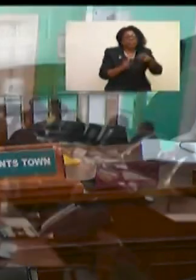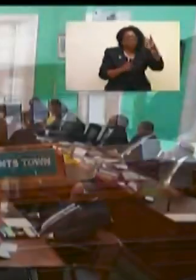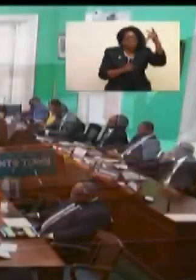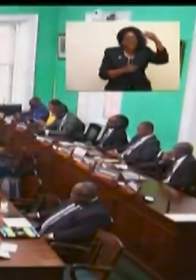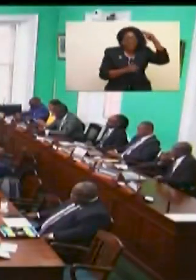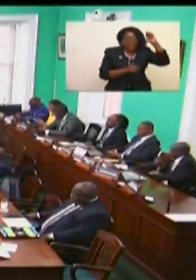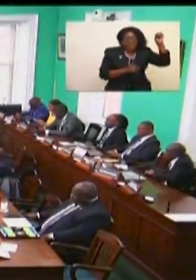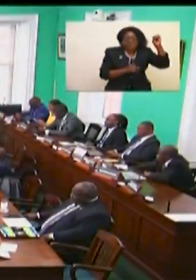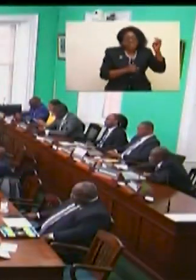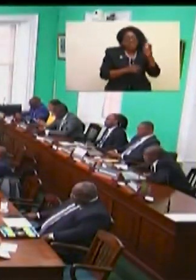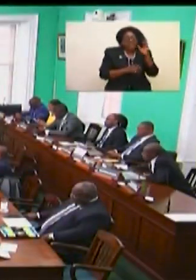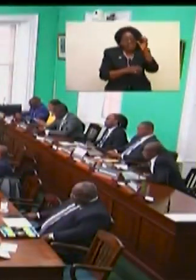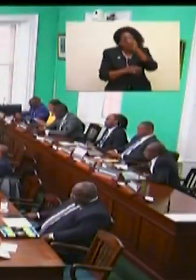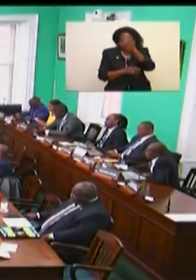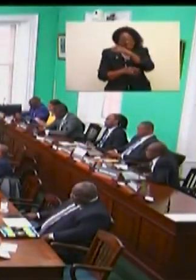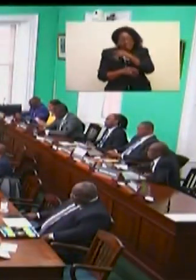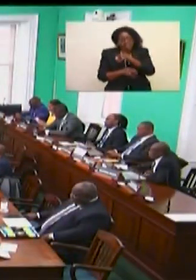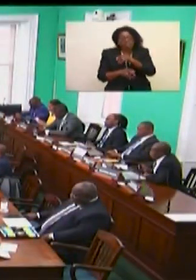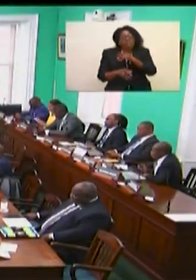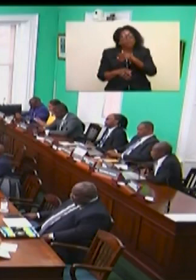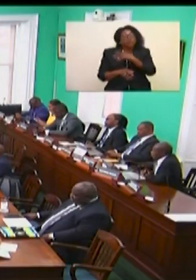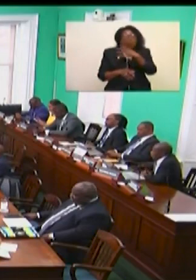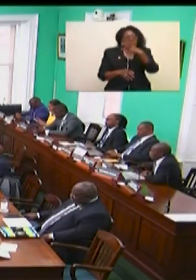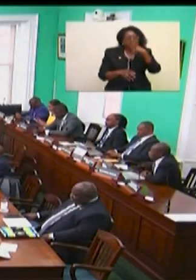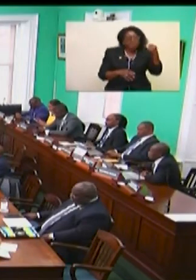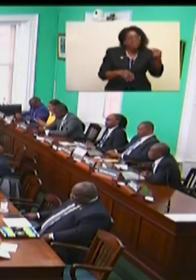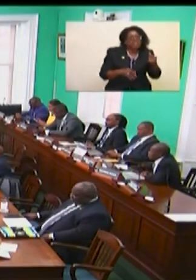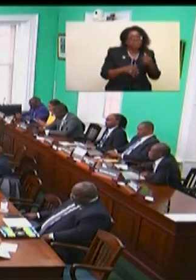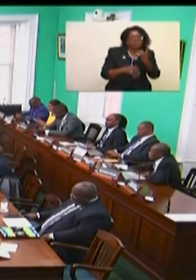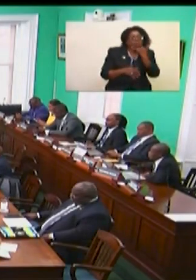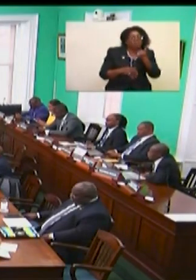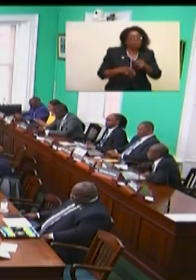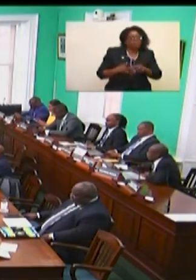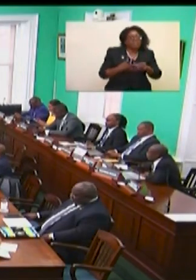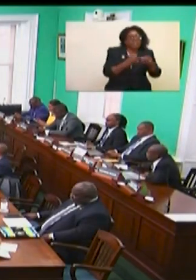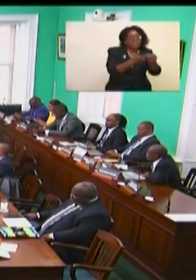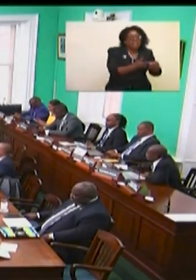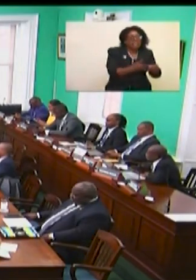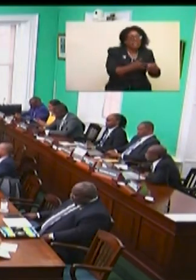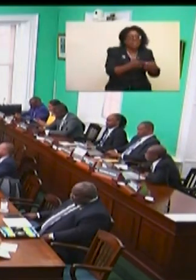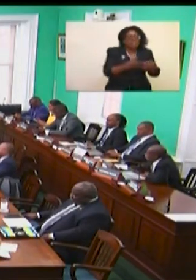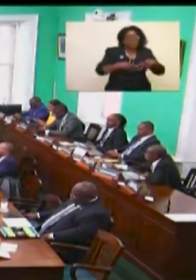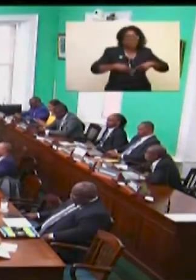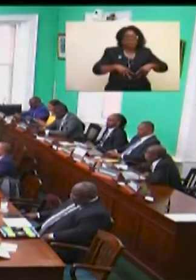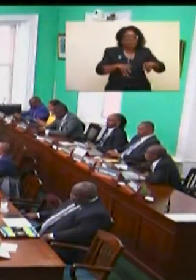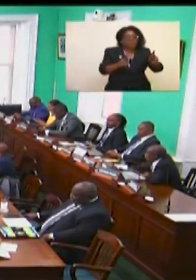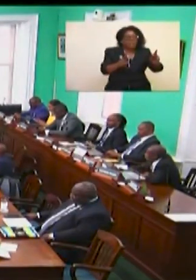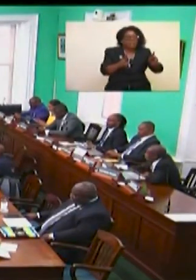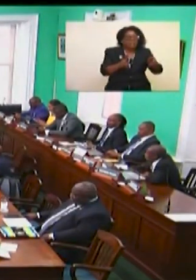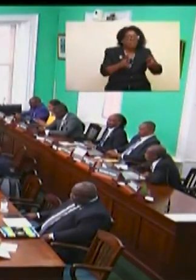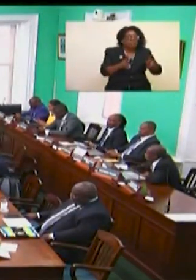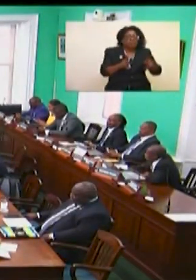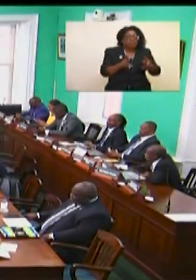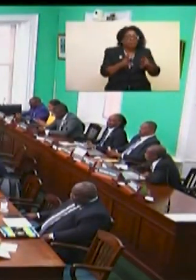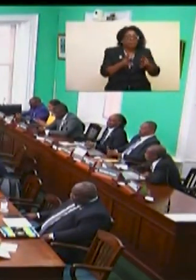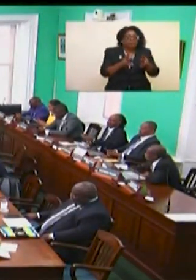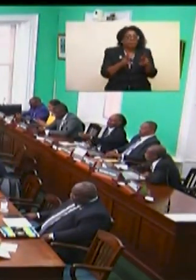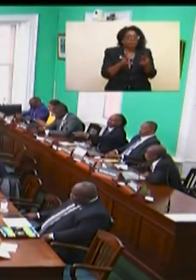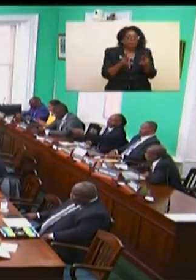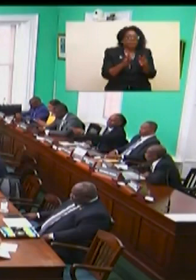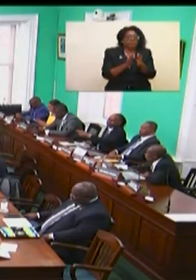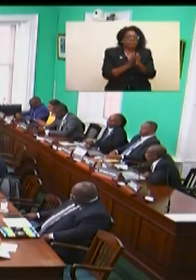So the Prime Minister is seeking to mislead the public. And we do so again, Madam Speaker, two members are on their feet.